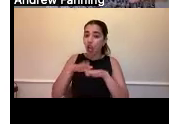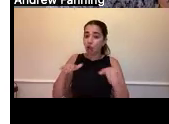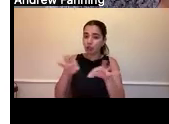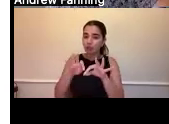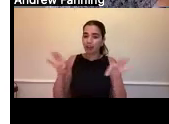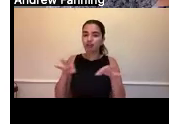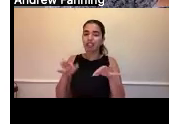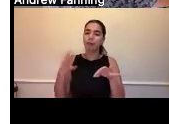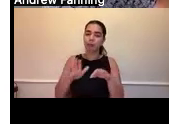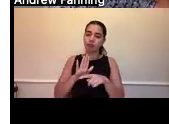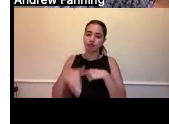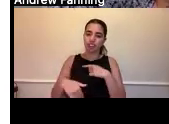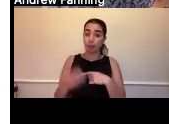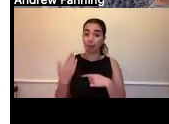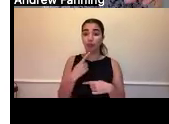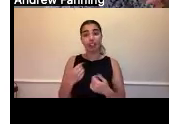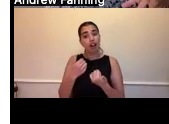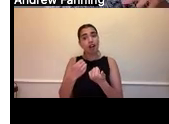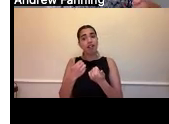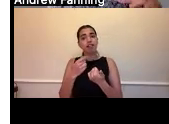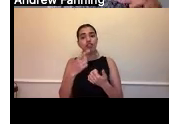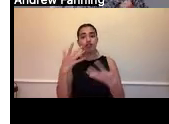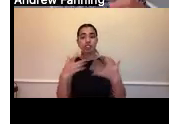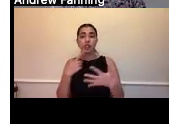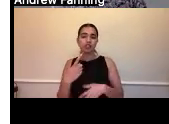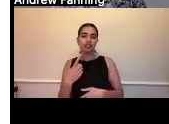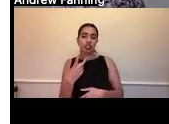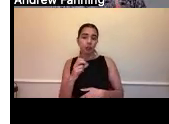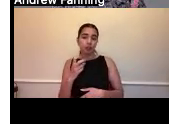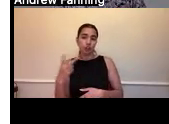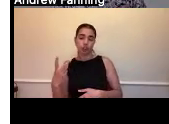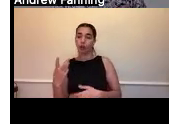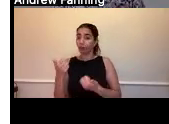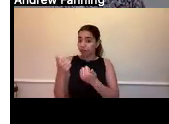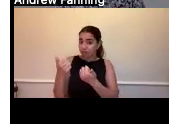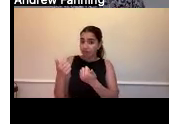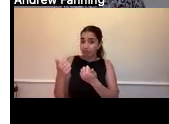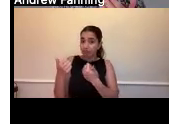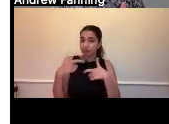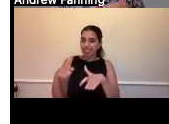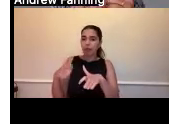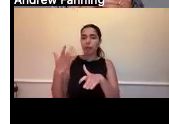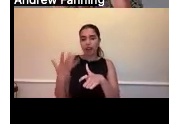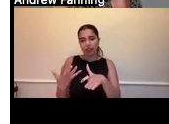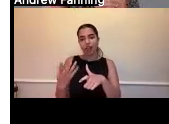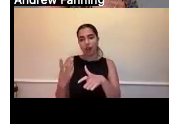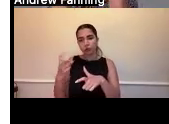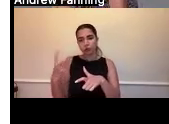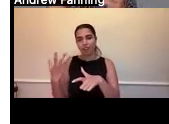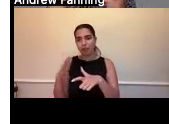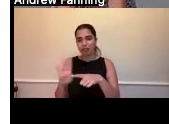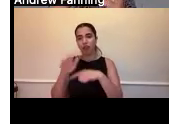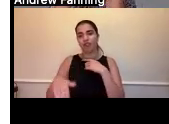now been breached. But where we have results only up to 2022, we could see already that more than 3/4 of the